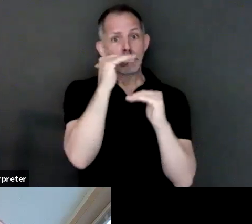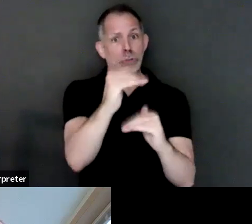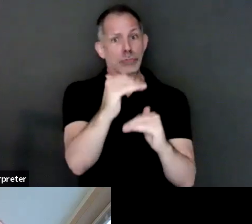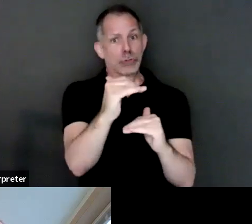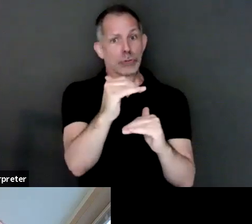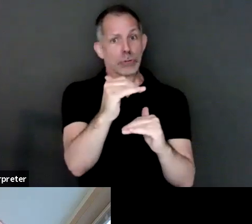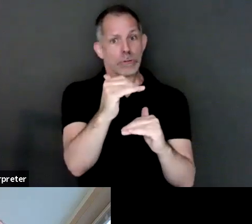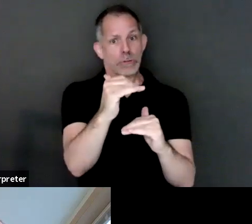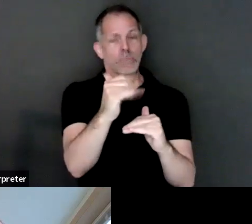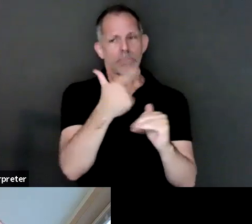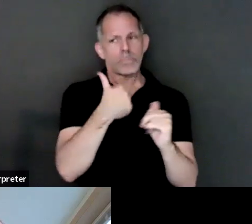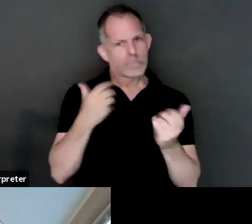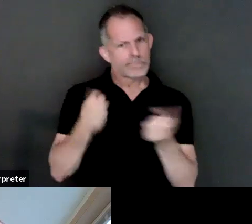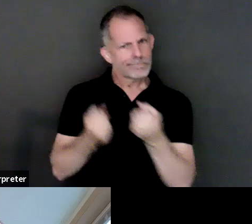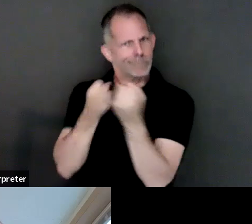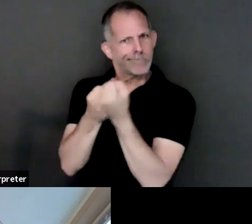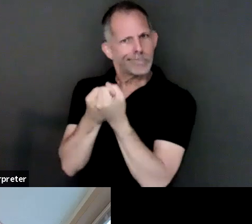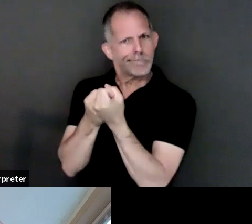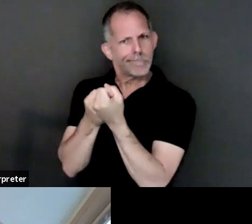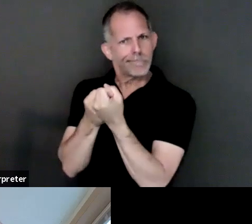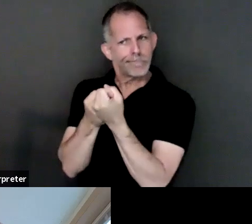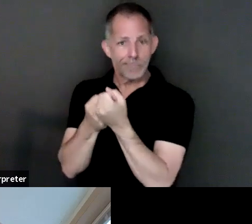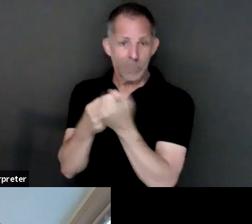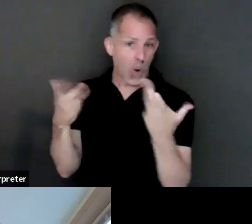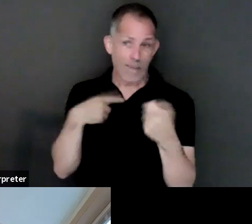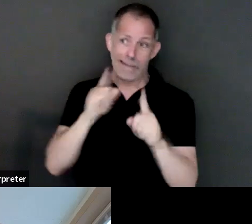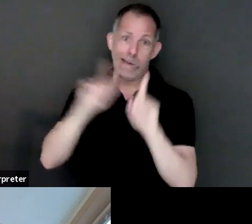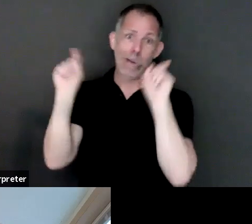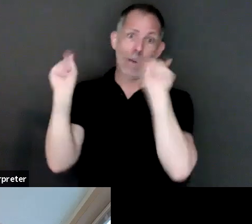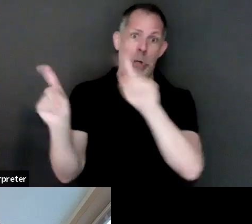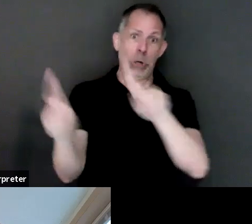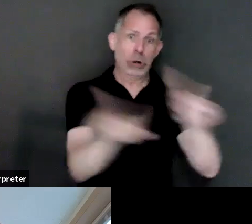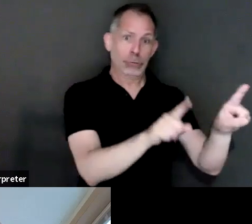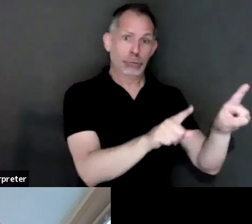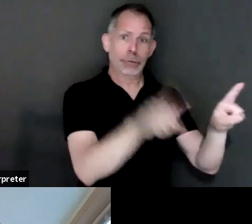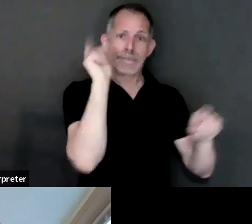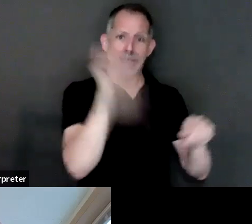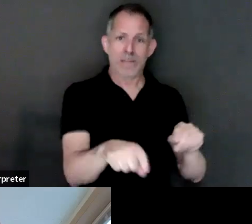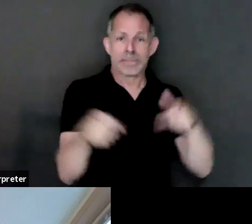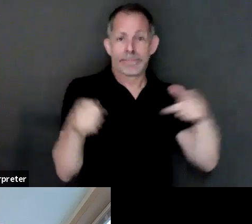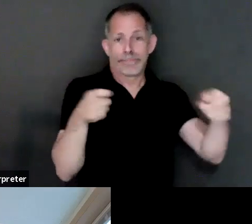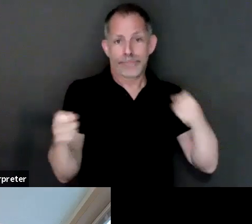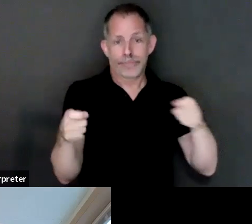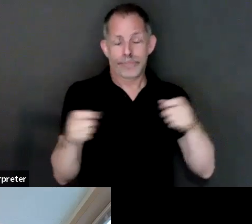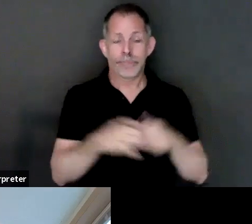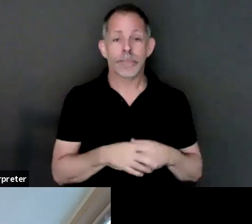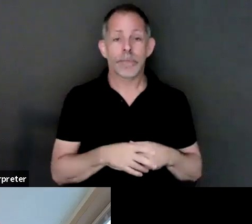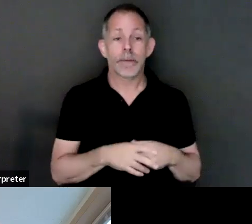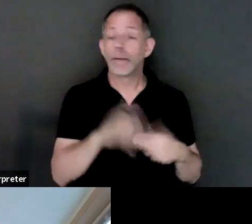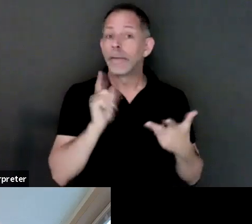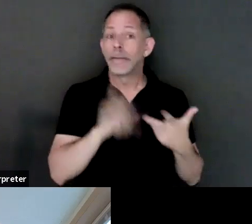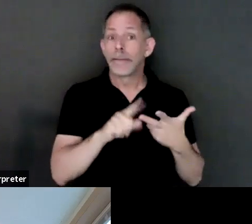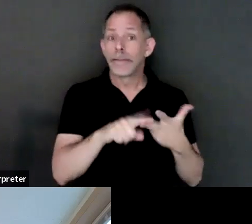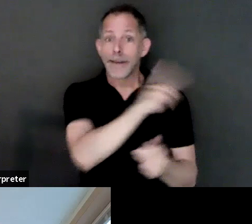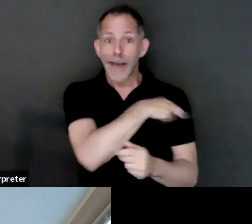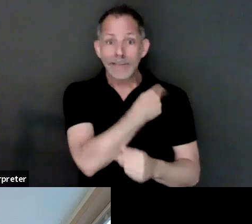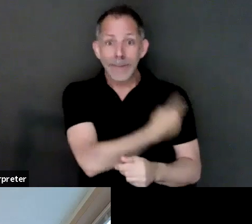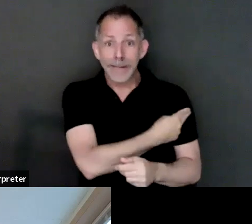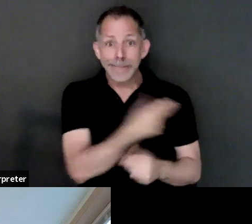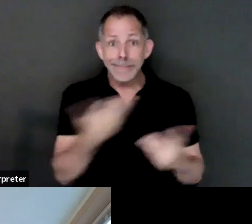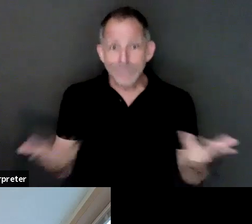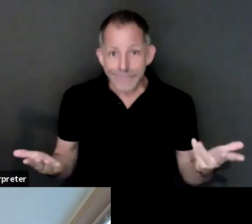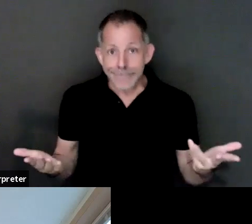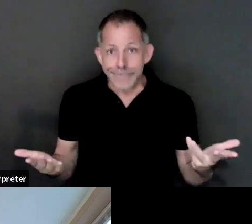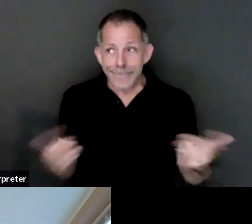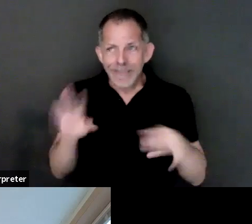hospital capacity and our ability to treat people. And as I say, we're very bumping close to really getting to that point